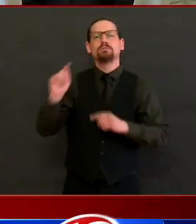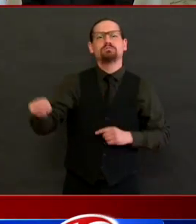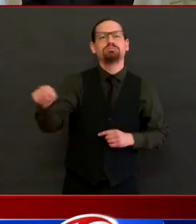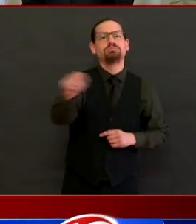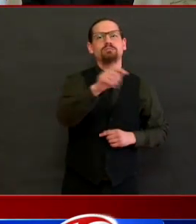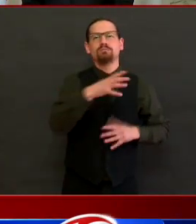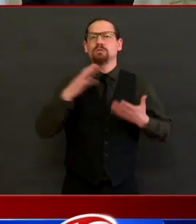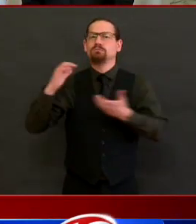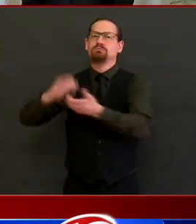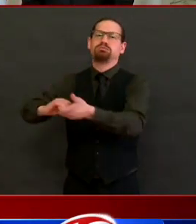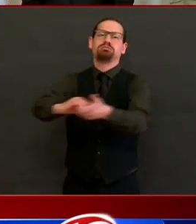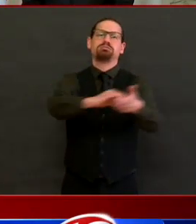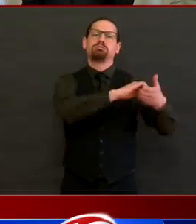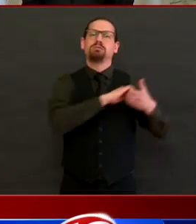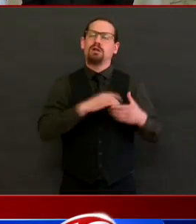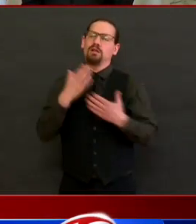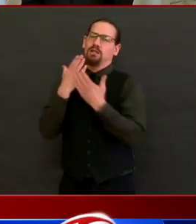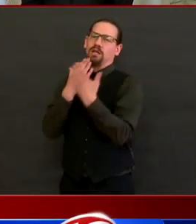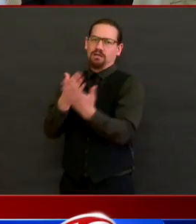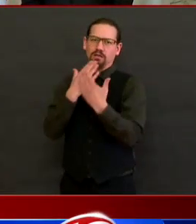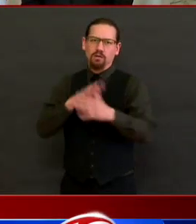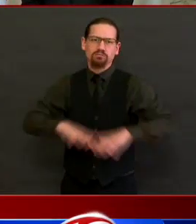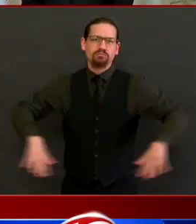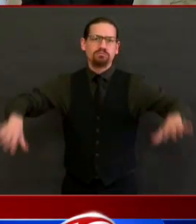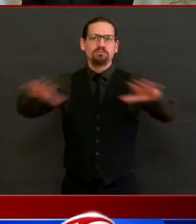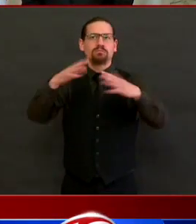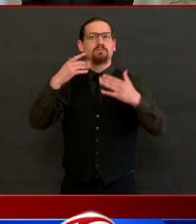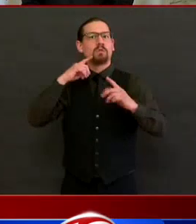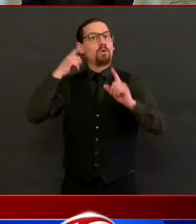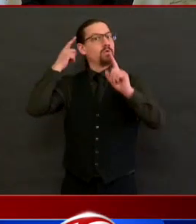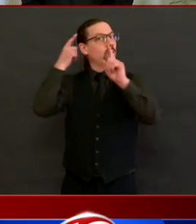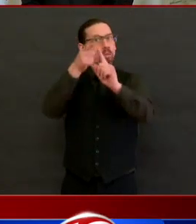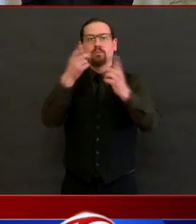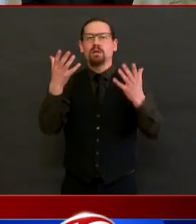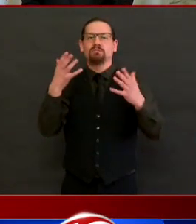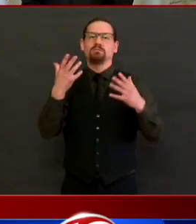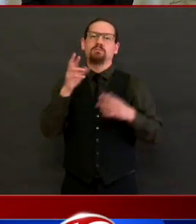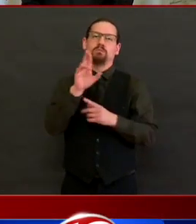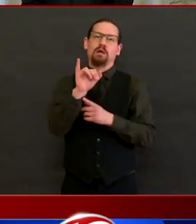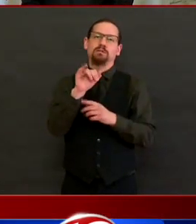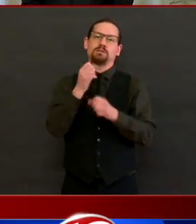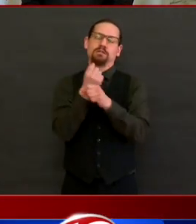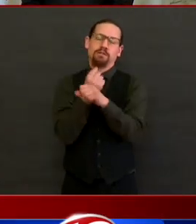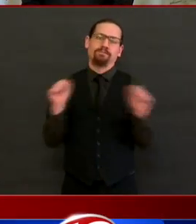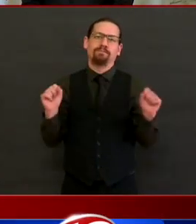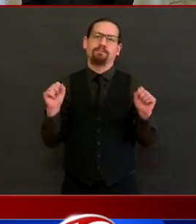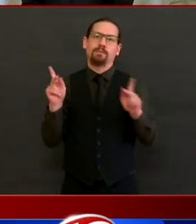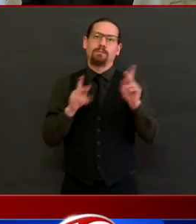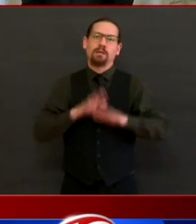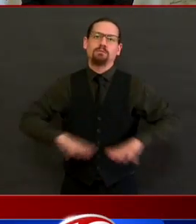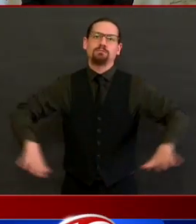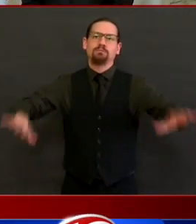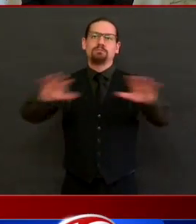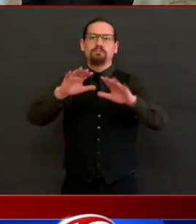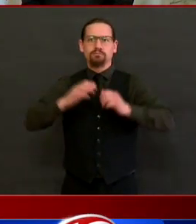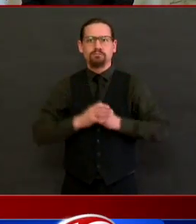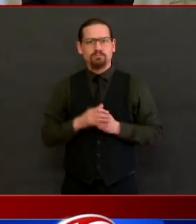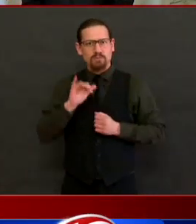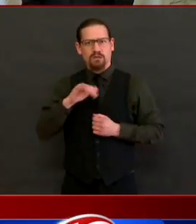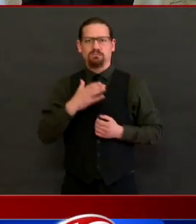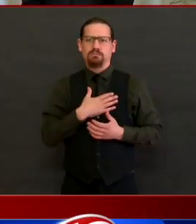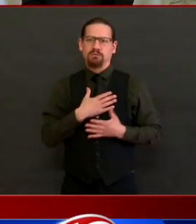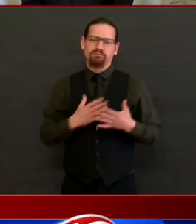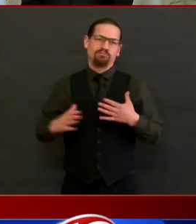helping us to help Rhode Islanders stay safe. So my priority is to make sure we're all